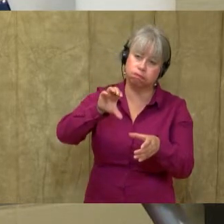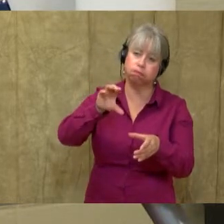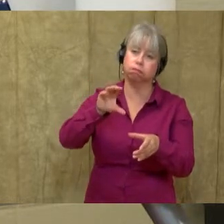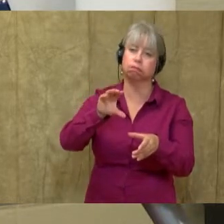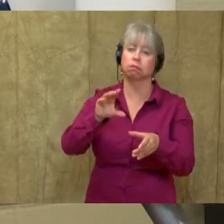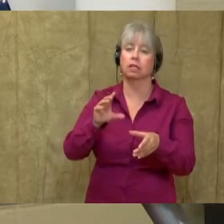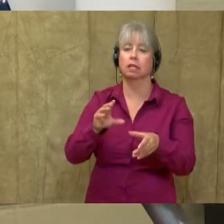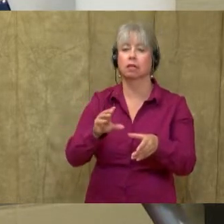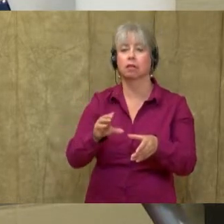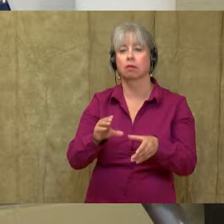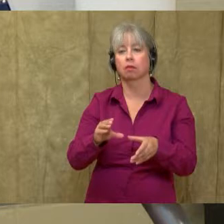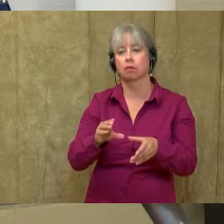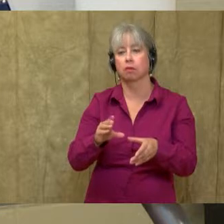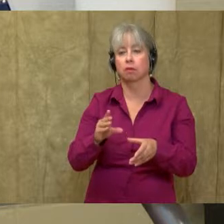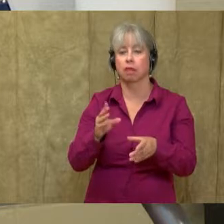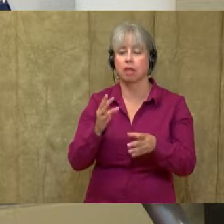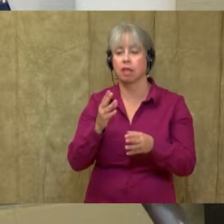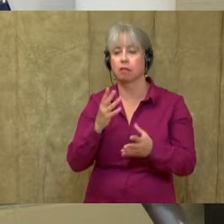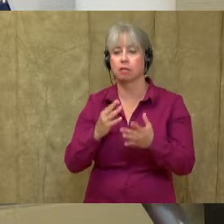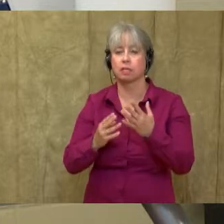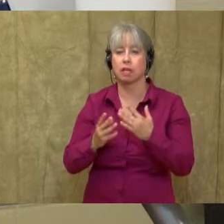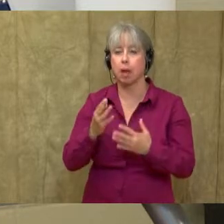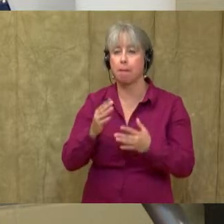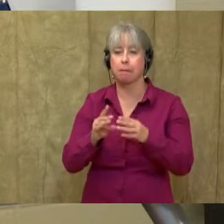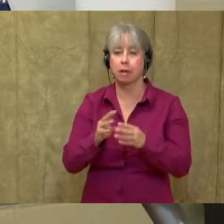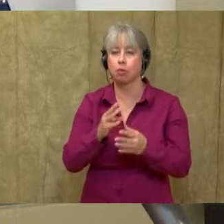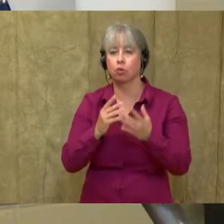Okay. It's got a little bubbling sound to it.